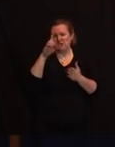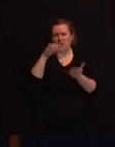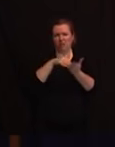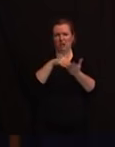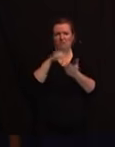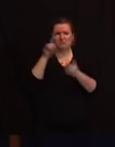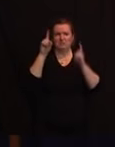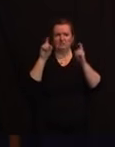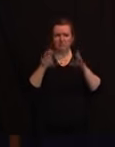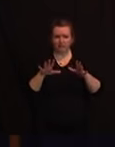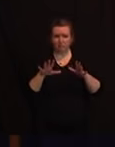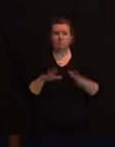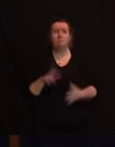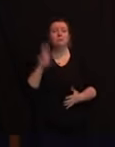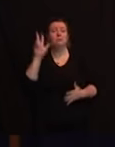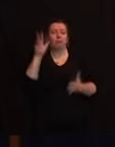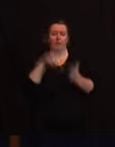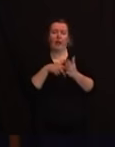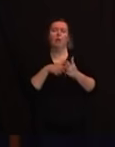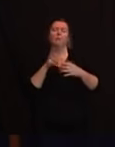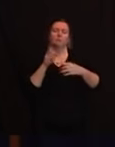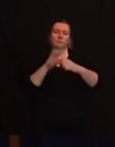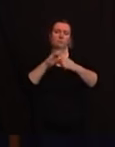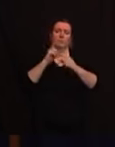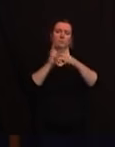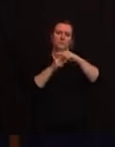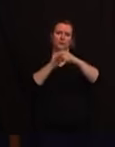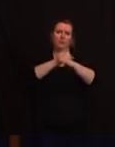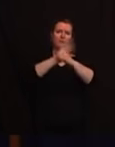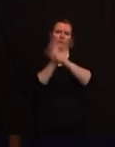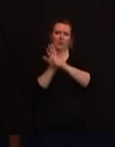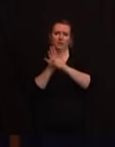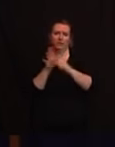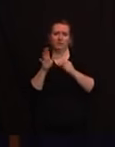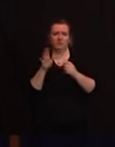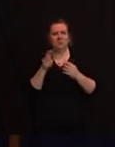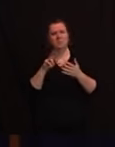43,313 have returned positive, for a positivity rate of